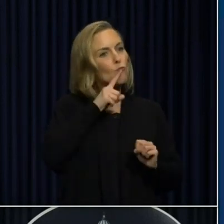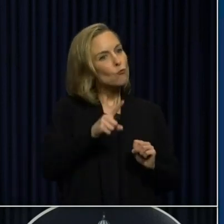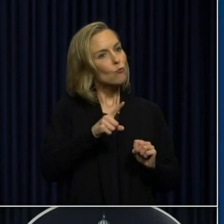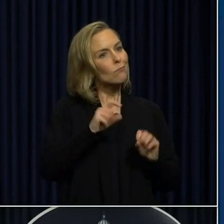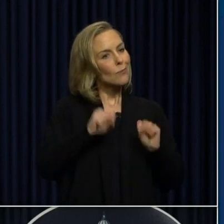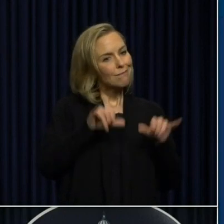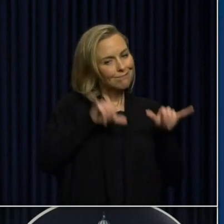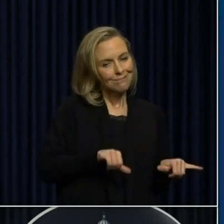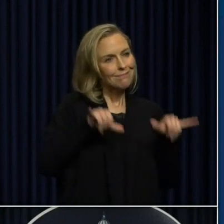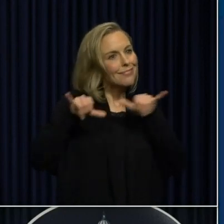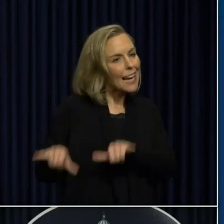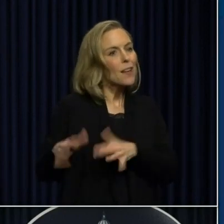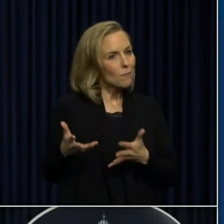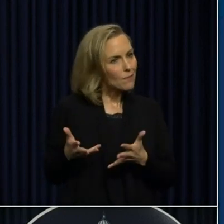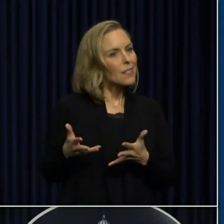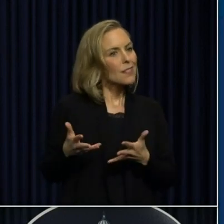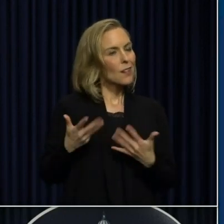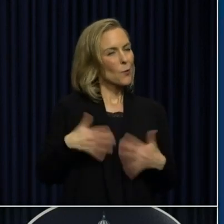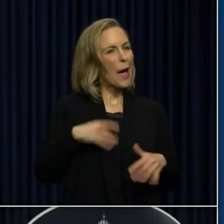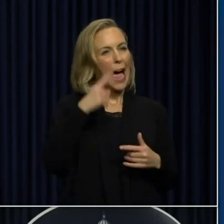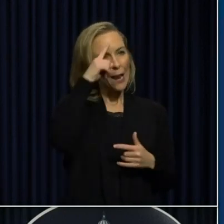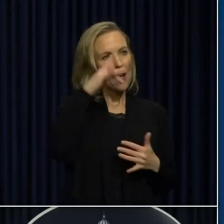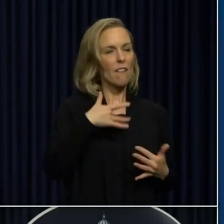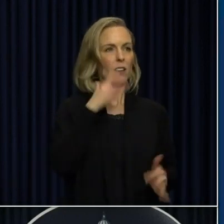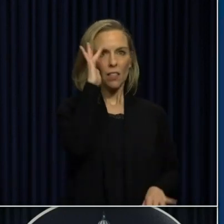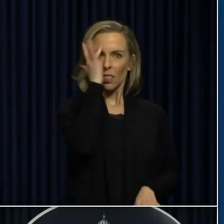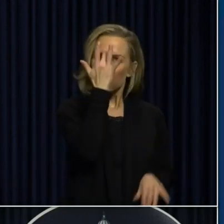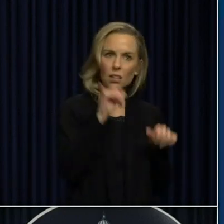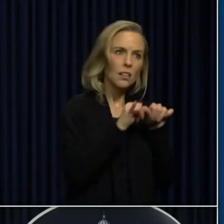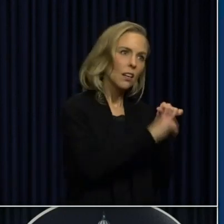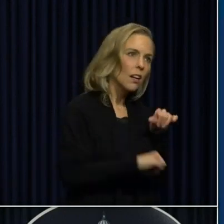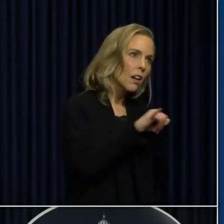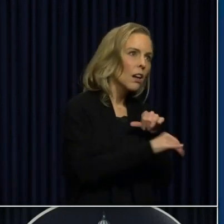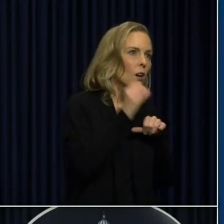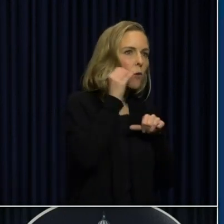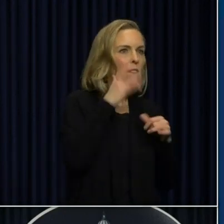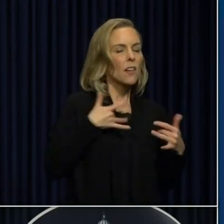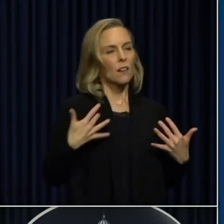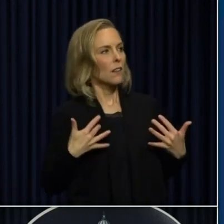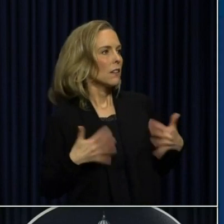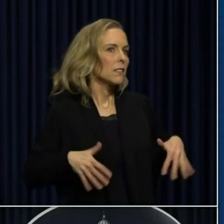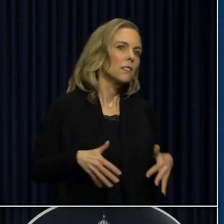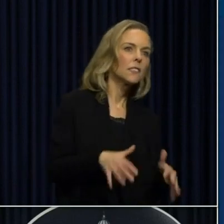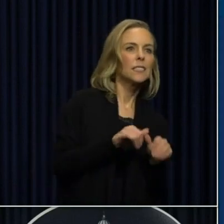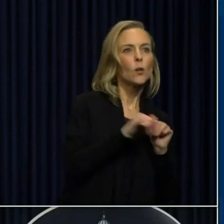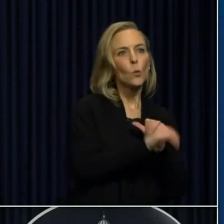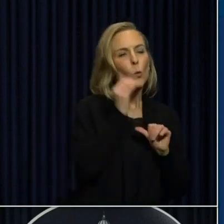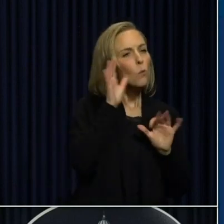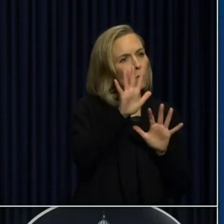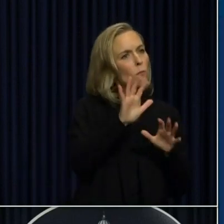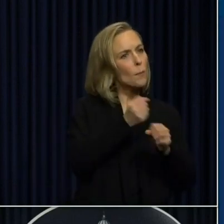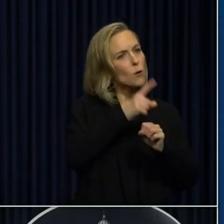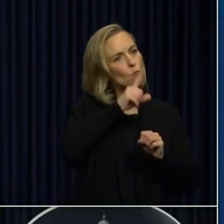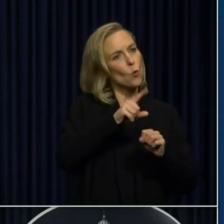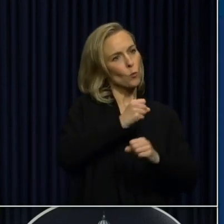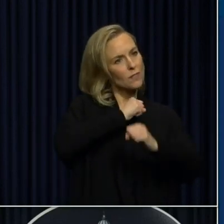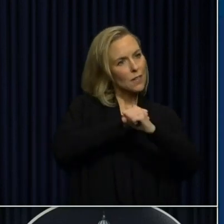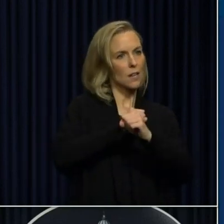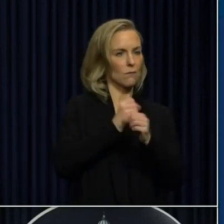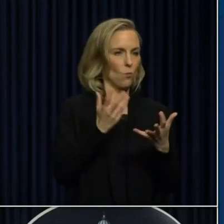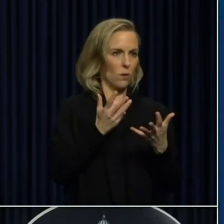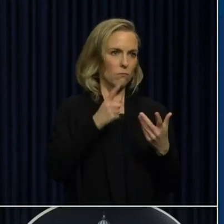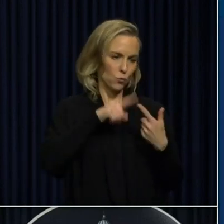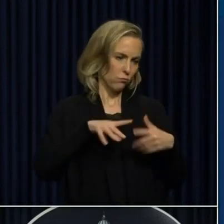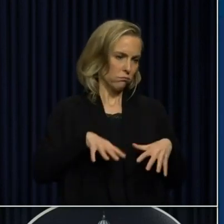strong enough, even with a little cabin fever, even getting a little antsy, that we do what it takes to protect one another around